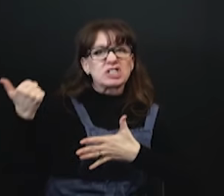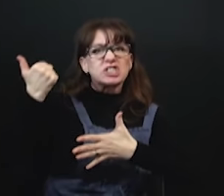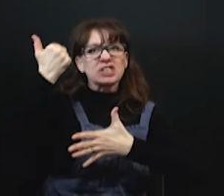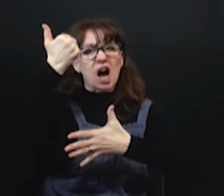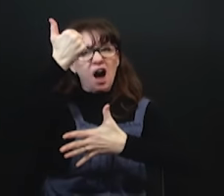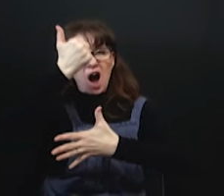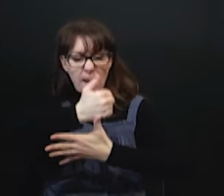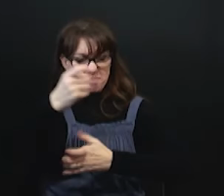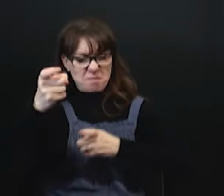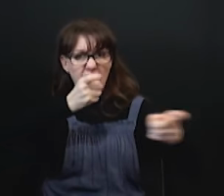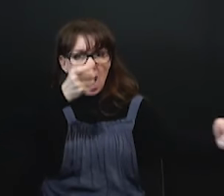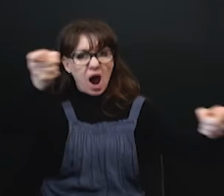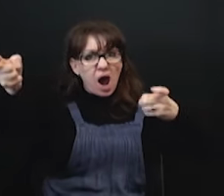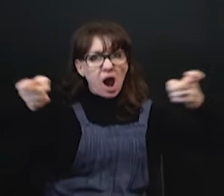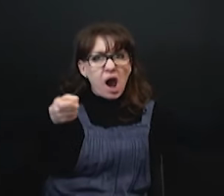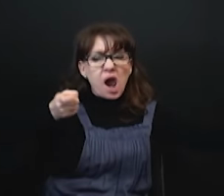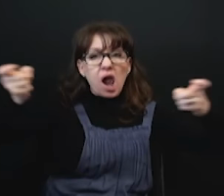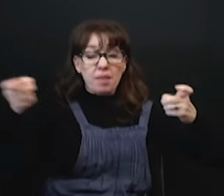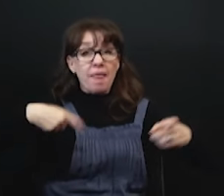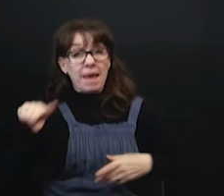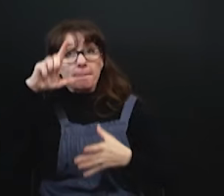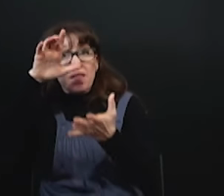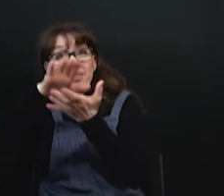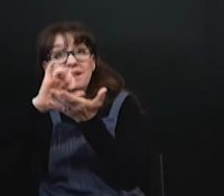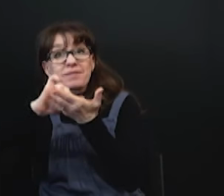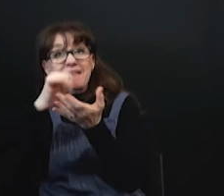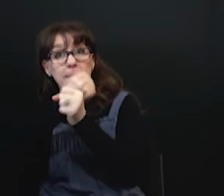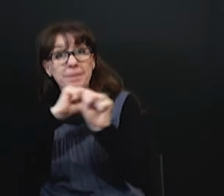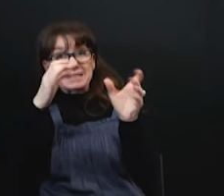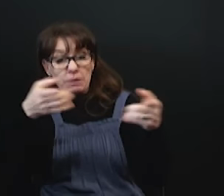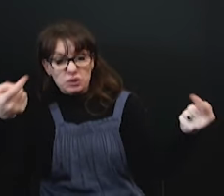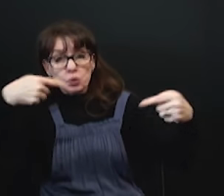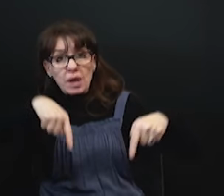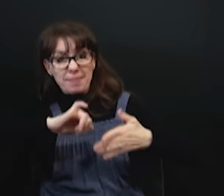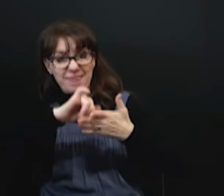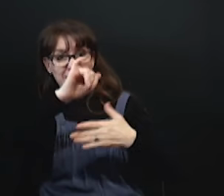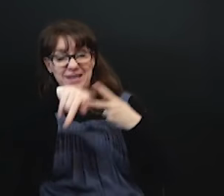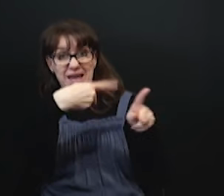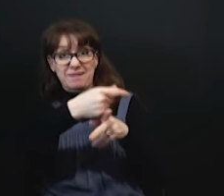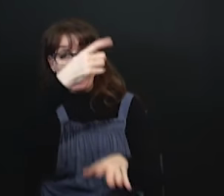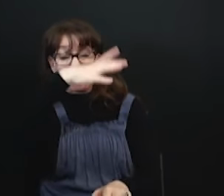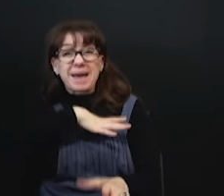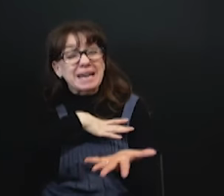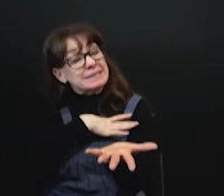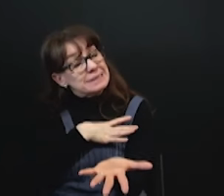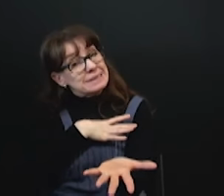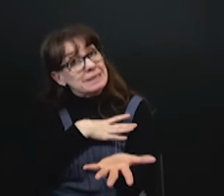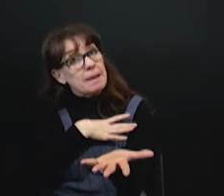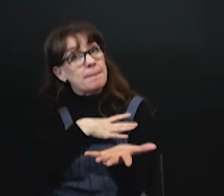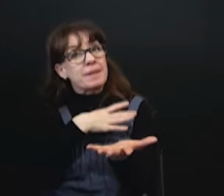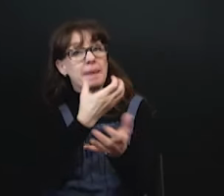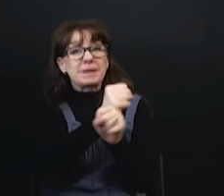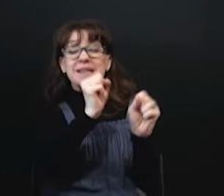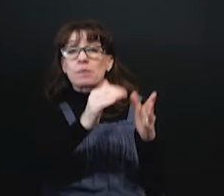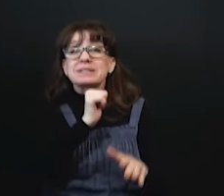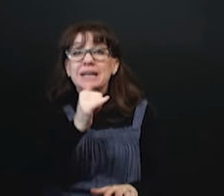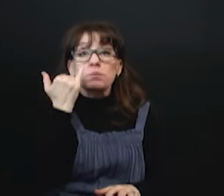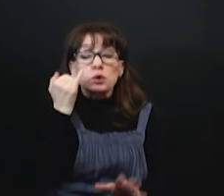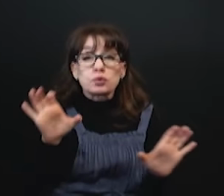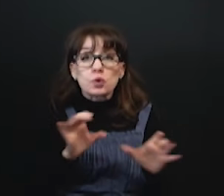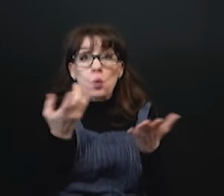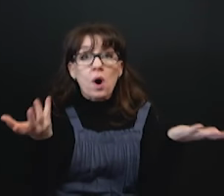always destined to be. There were plenty that believed the Messiah was to be that kind of a man. The only thing the Messiah was not supposed to do in their